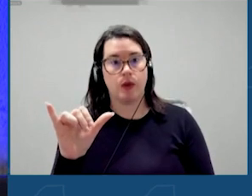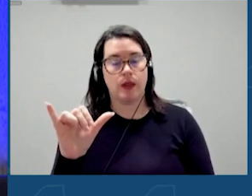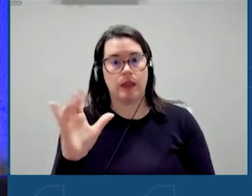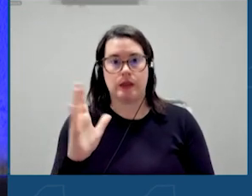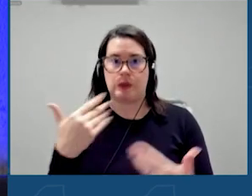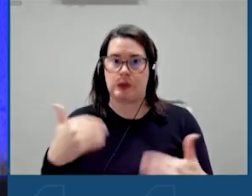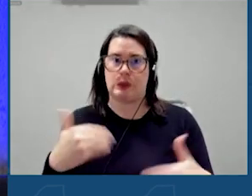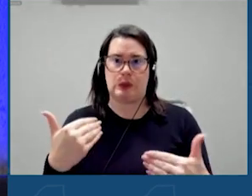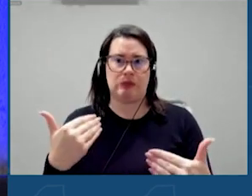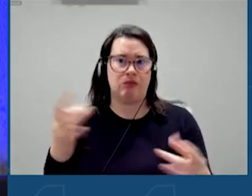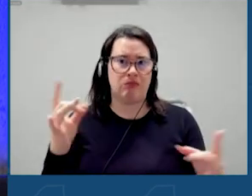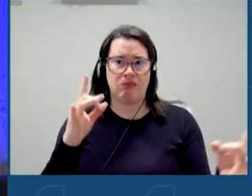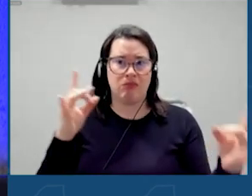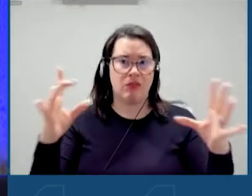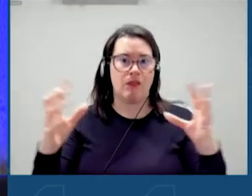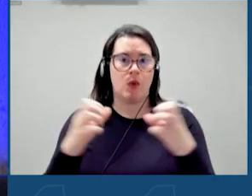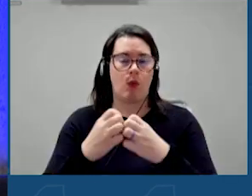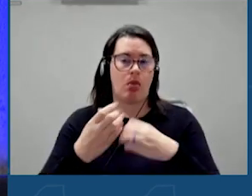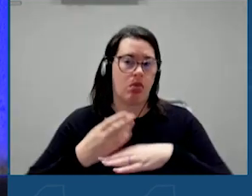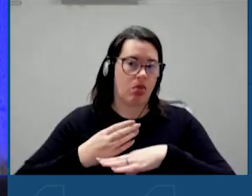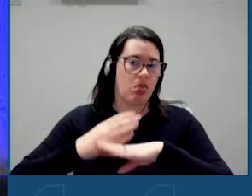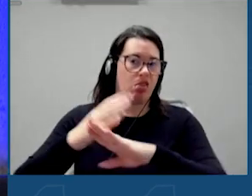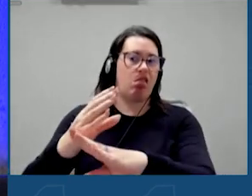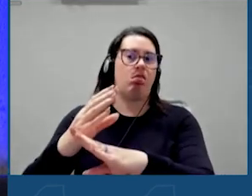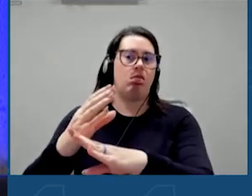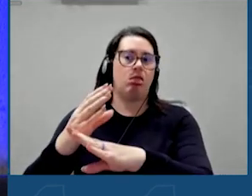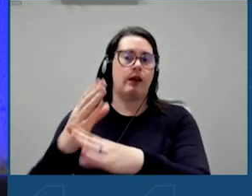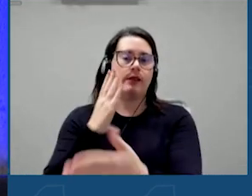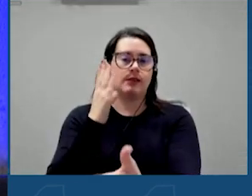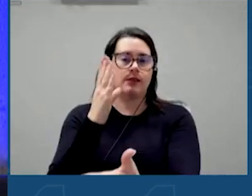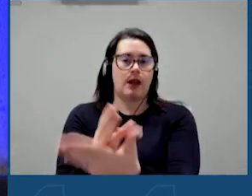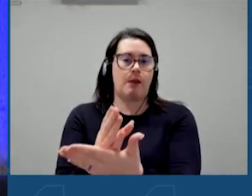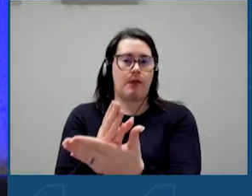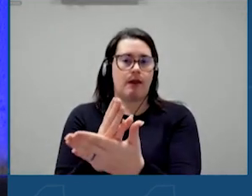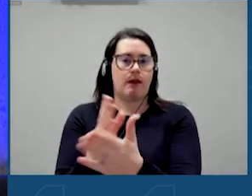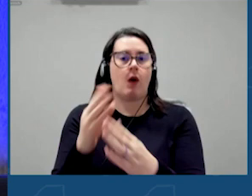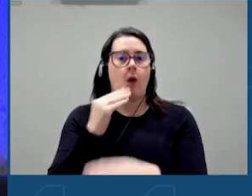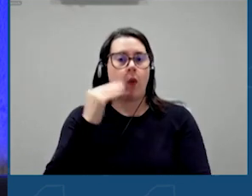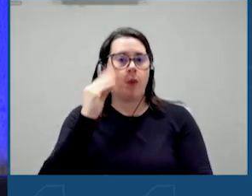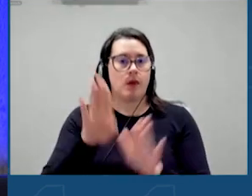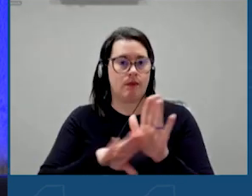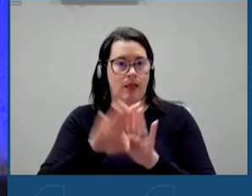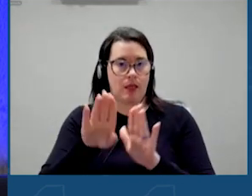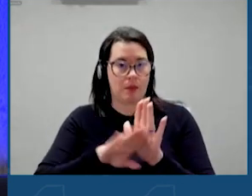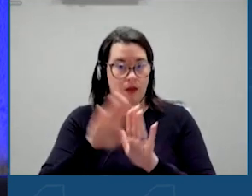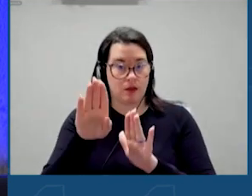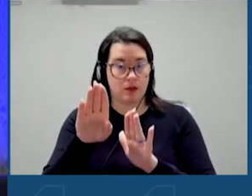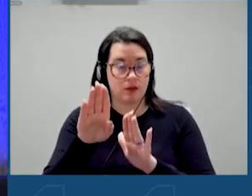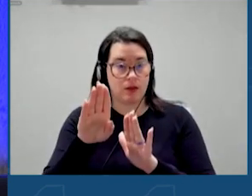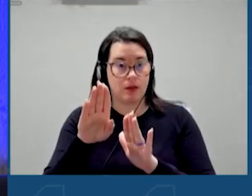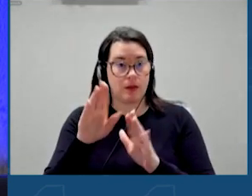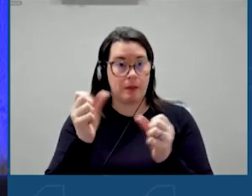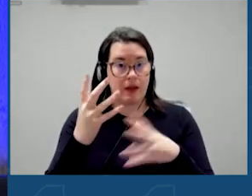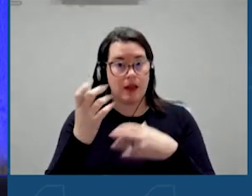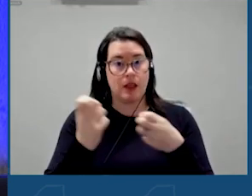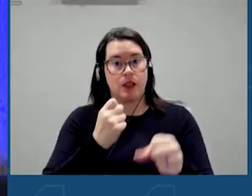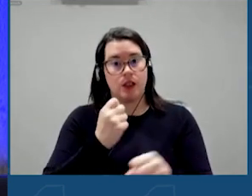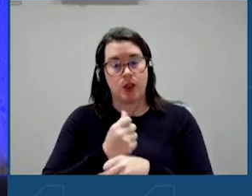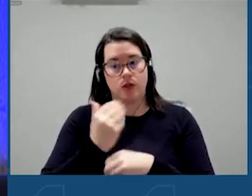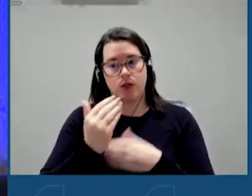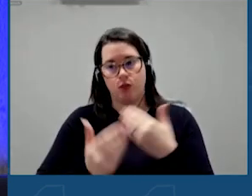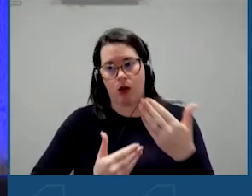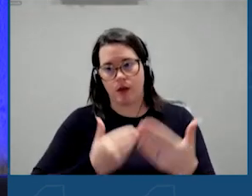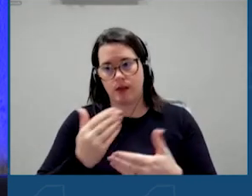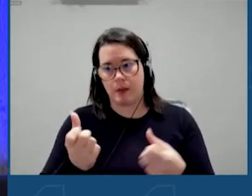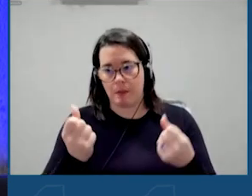to constricting housing development. And because of years-long processes, years